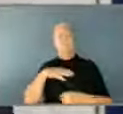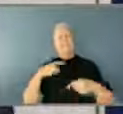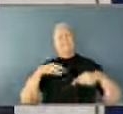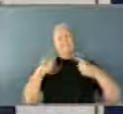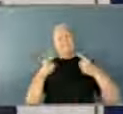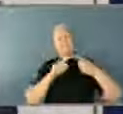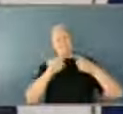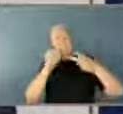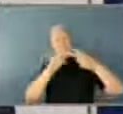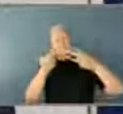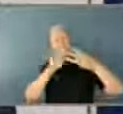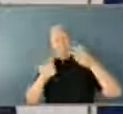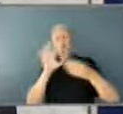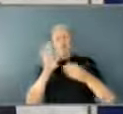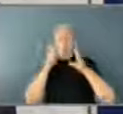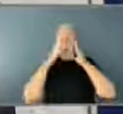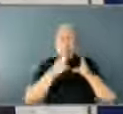the